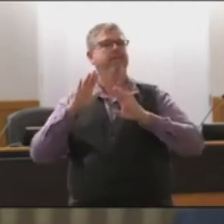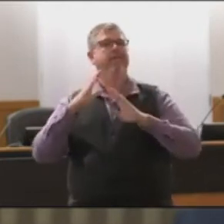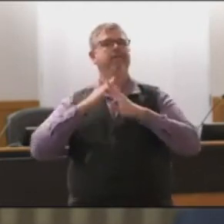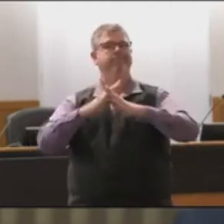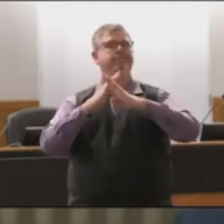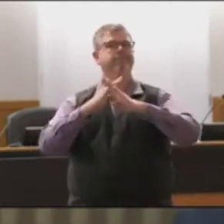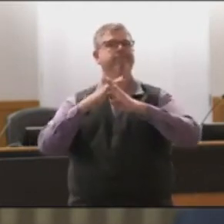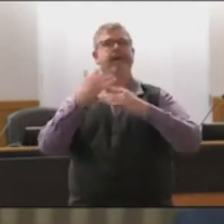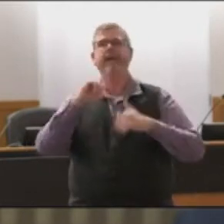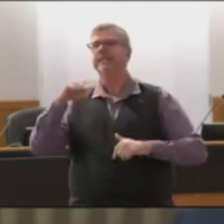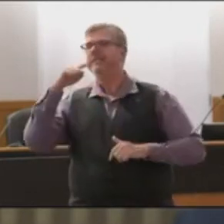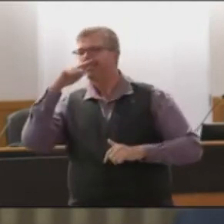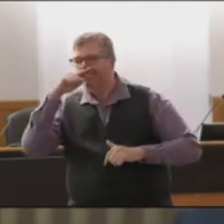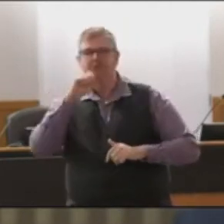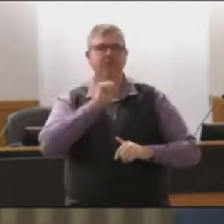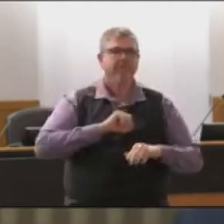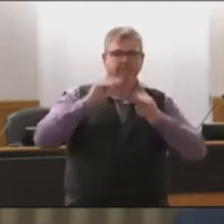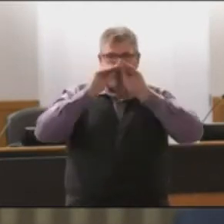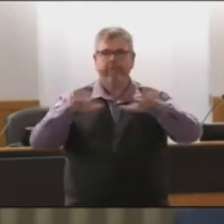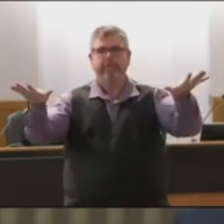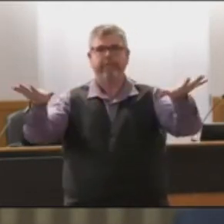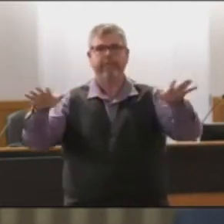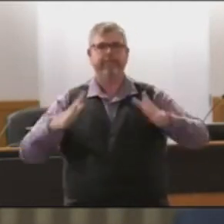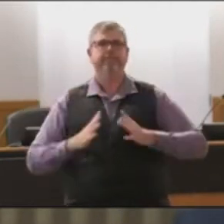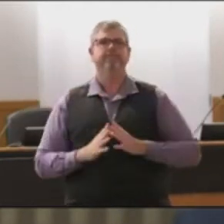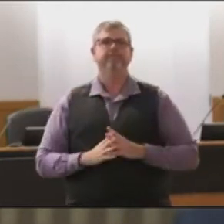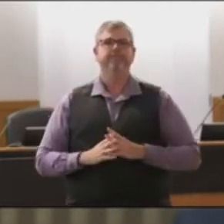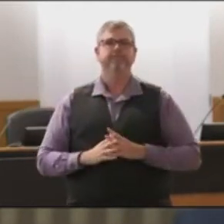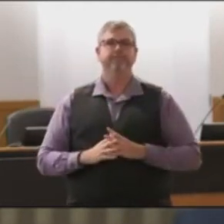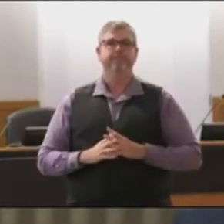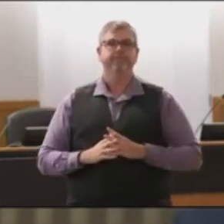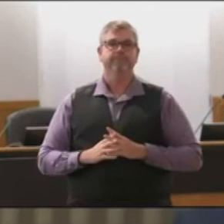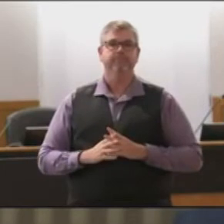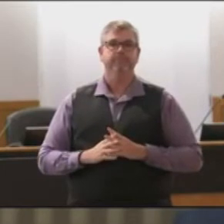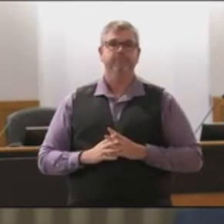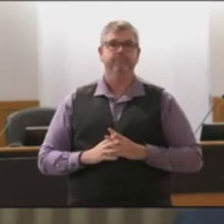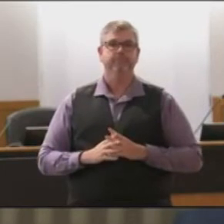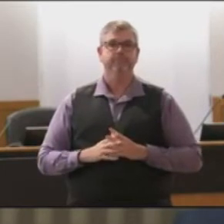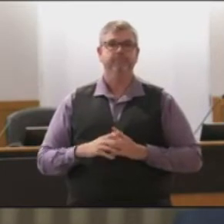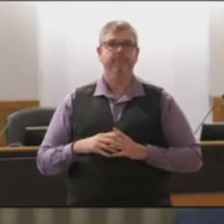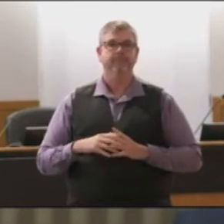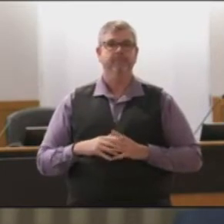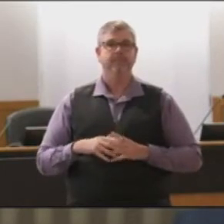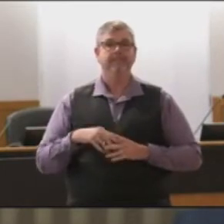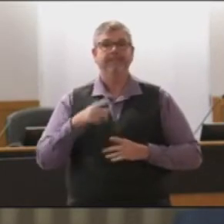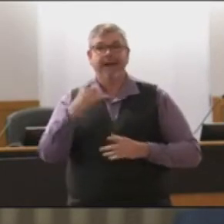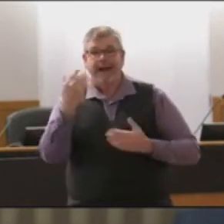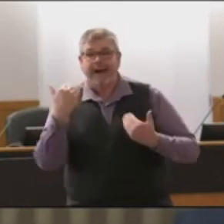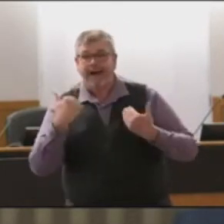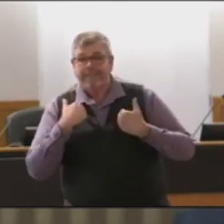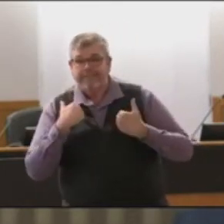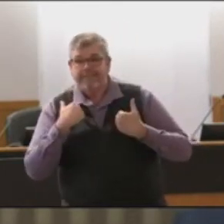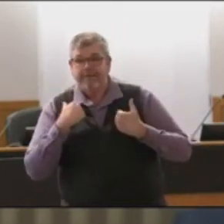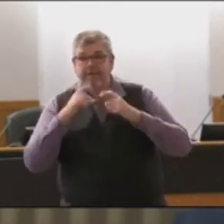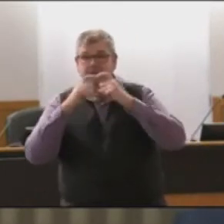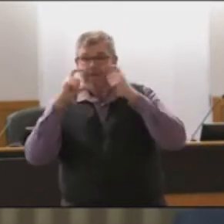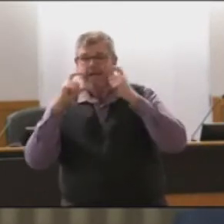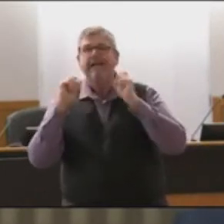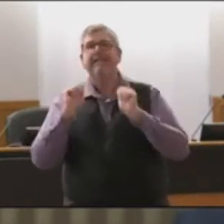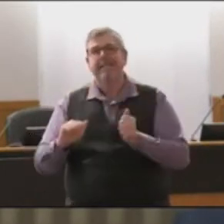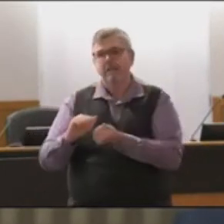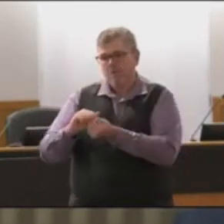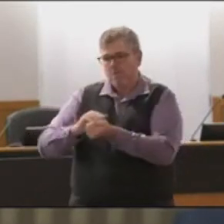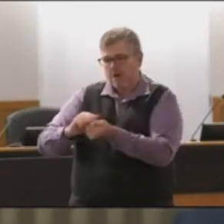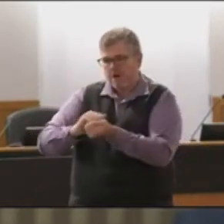hot water and on a hot, dry cycle to ensure that they are adequately cleaned for repeated use. We also,